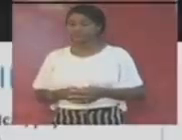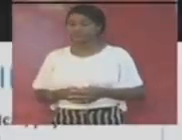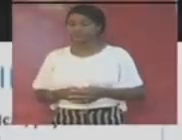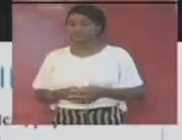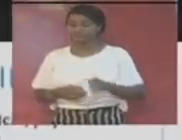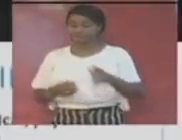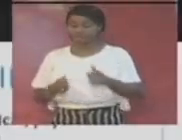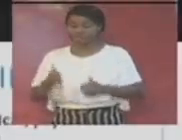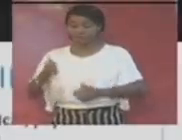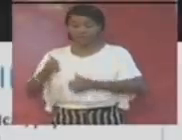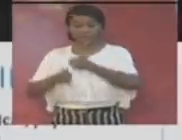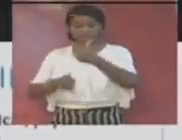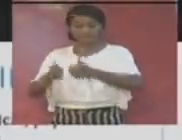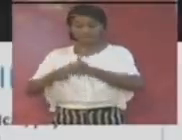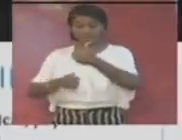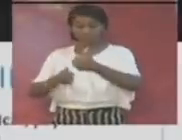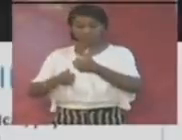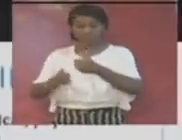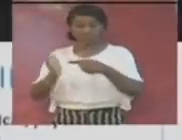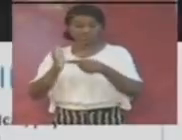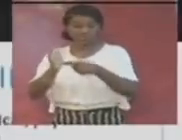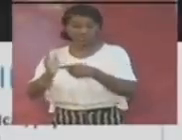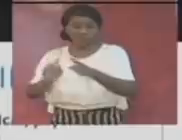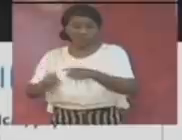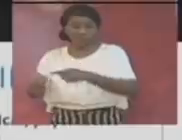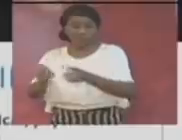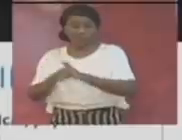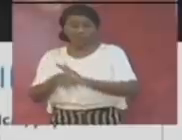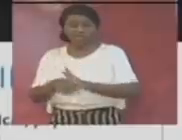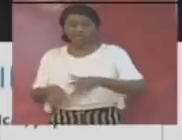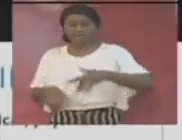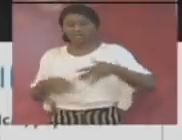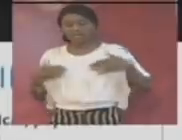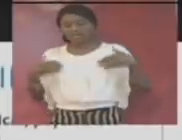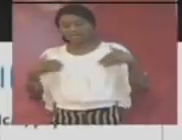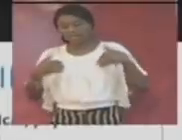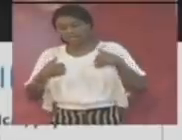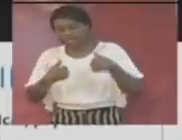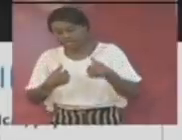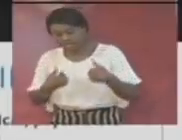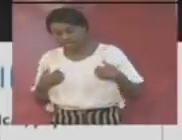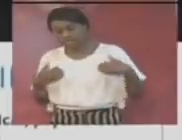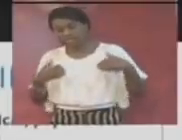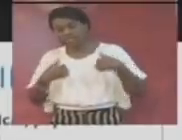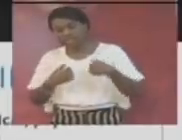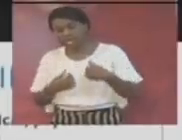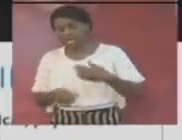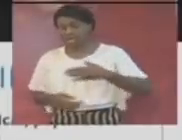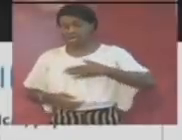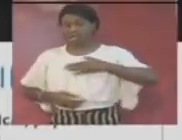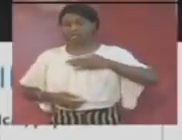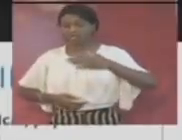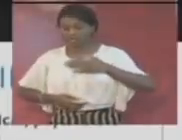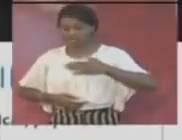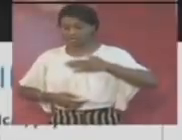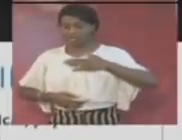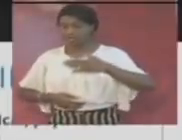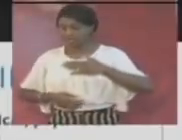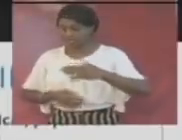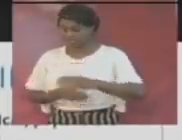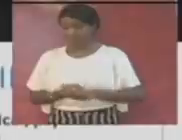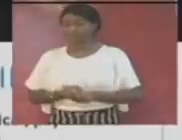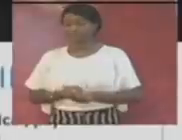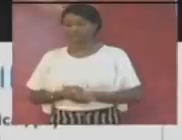So the most reported symptoms of long COVID are fatigue, profound fatigue, and shortness of breath. And I want to stress on the